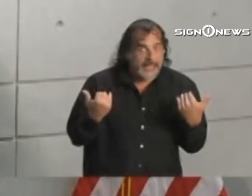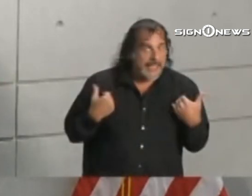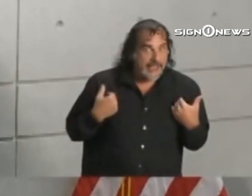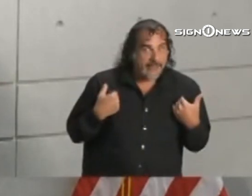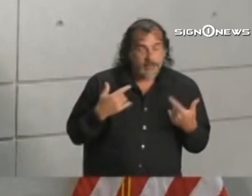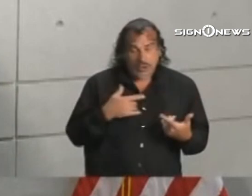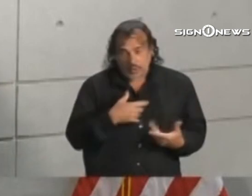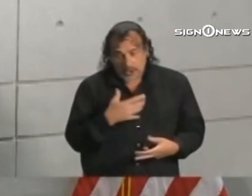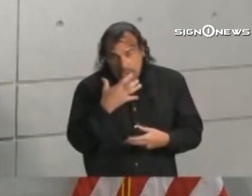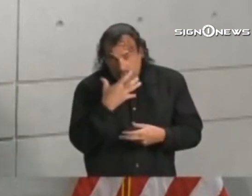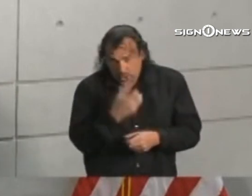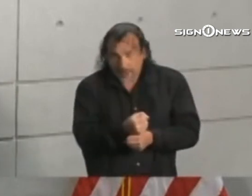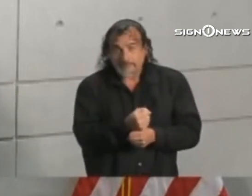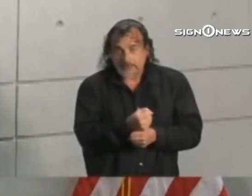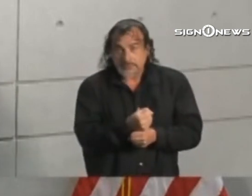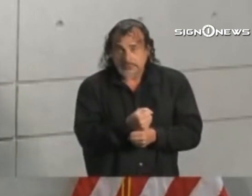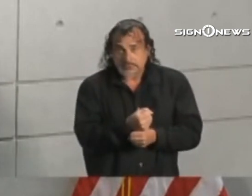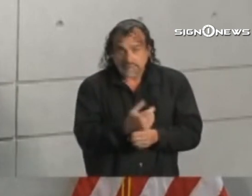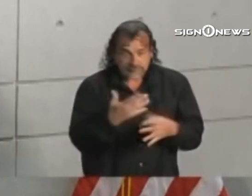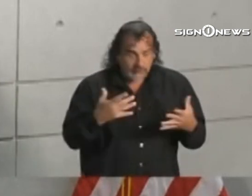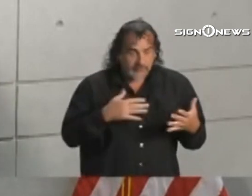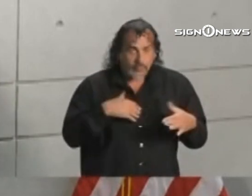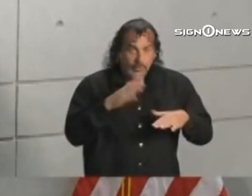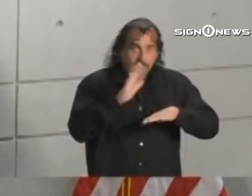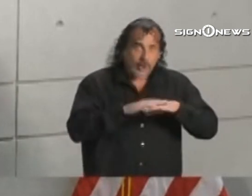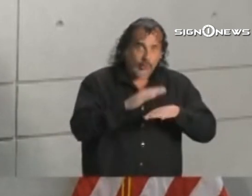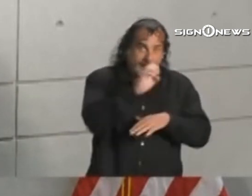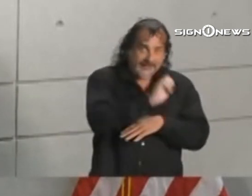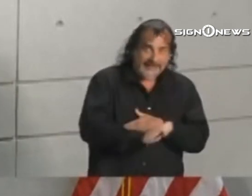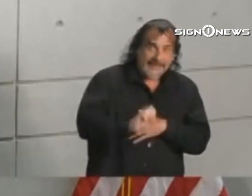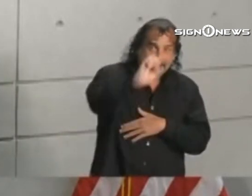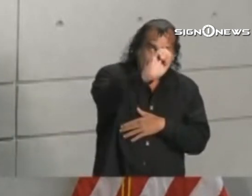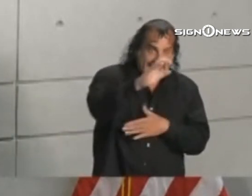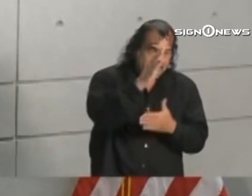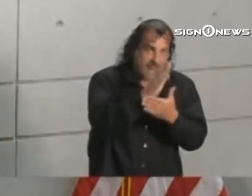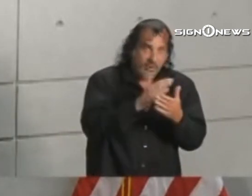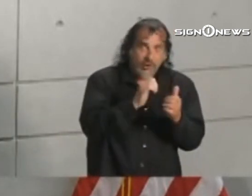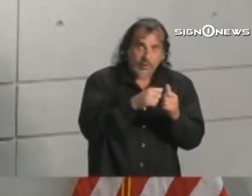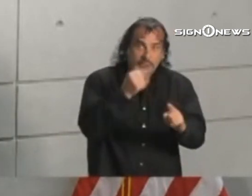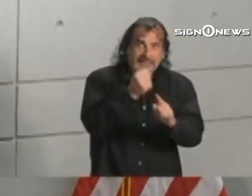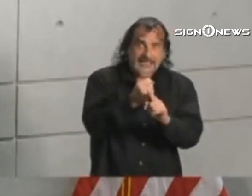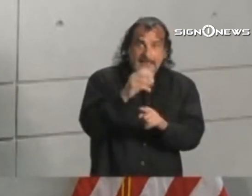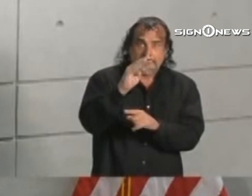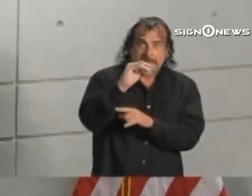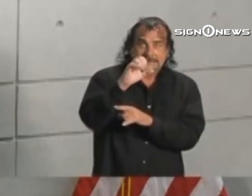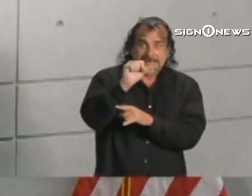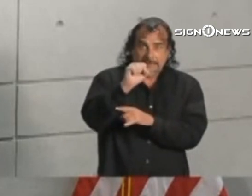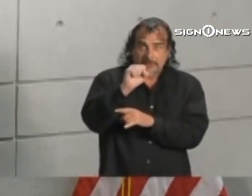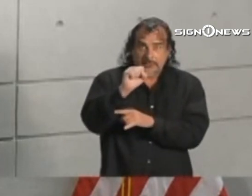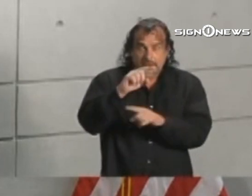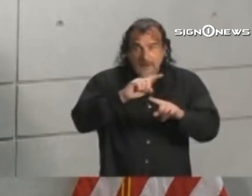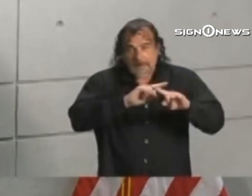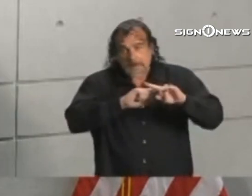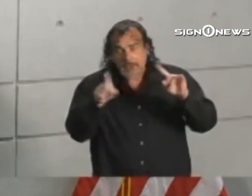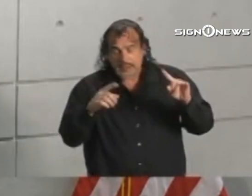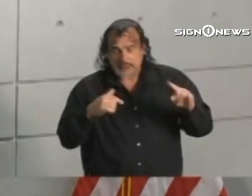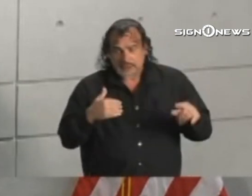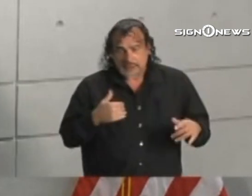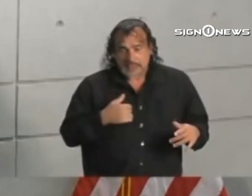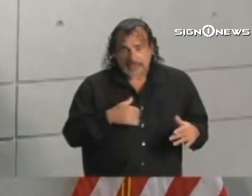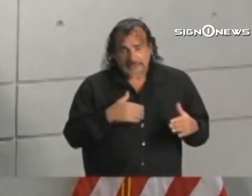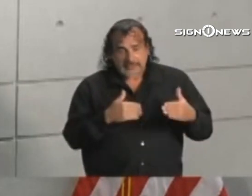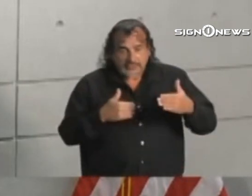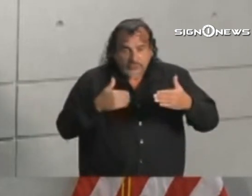that the east side of this storm is going to hit Mississippi, but we'll as we get closer and closer get